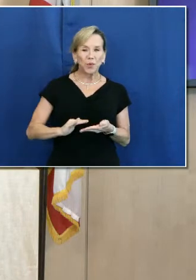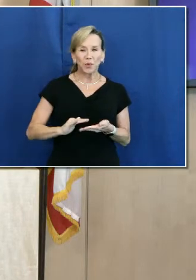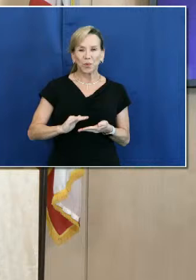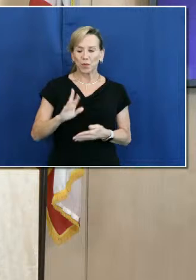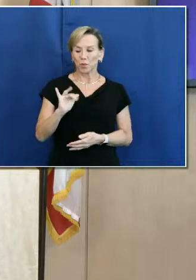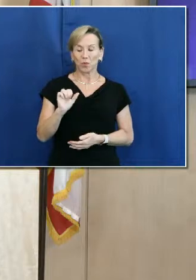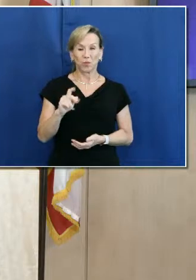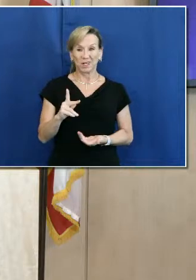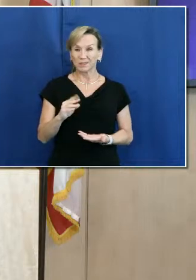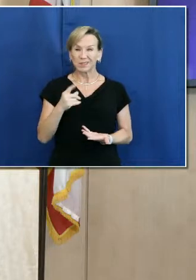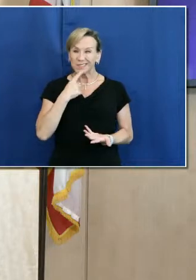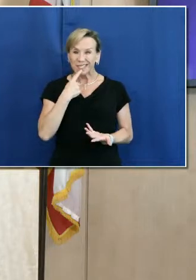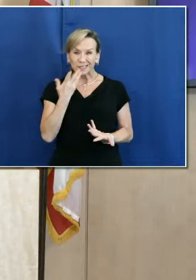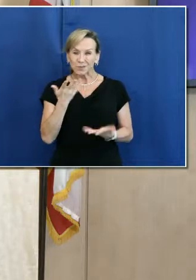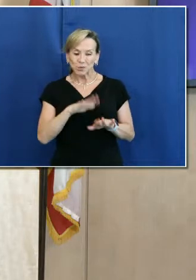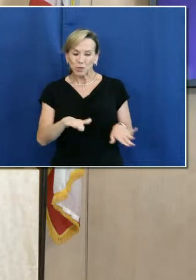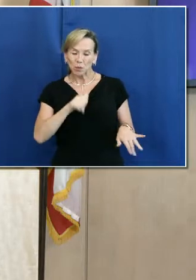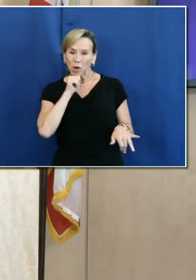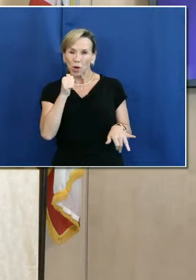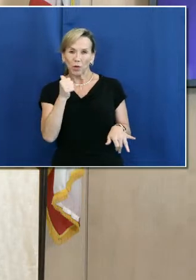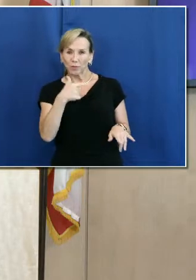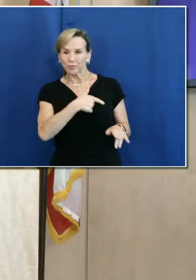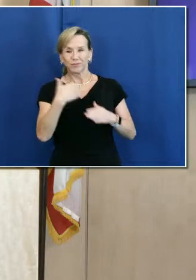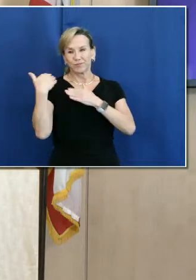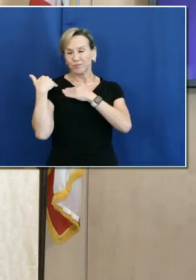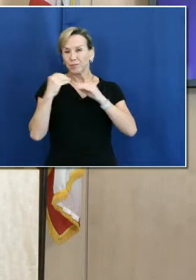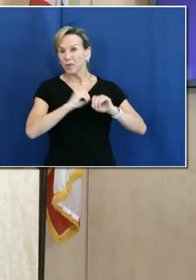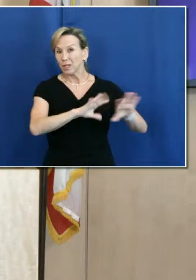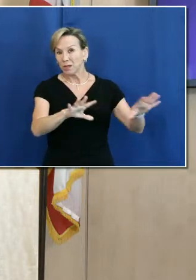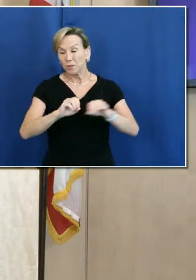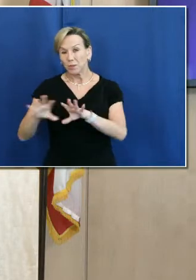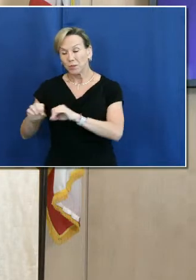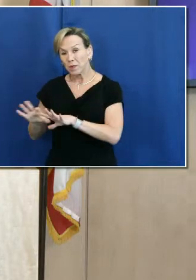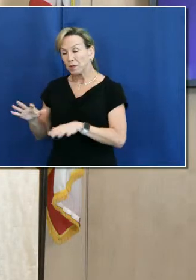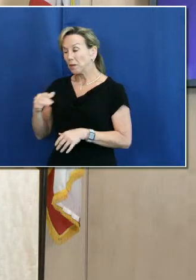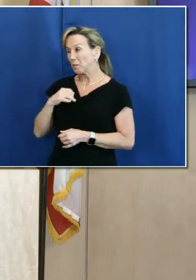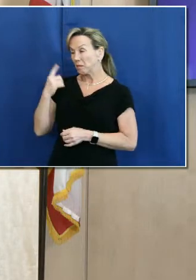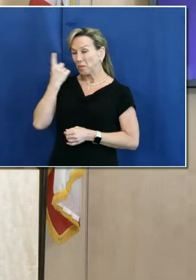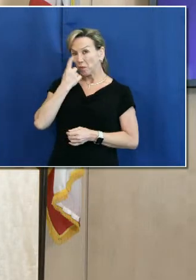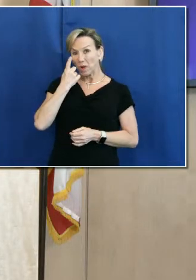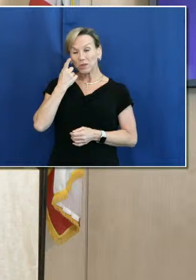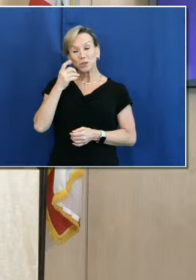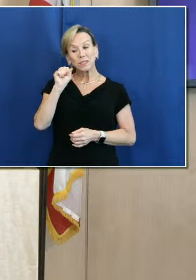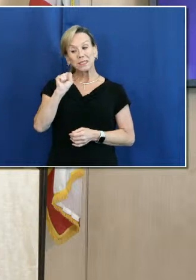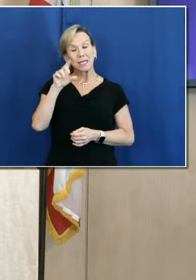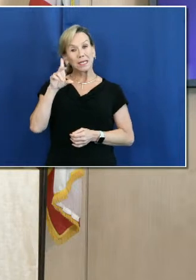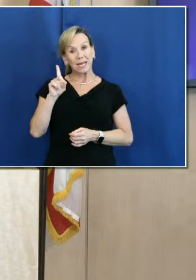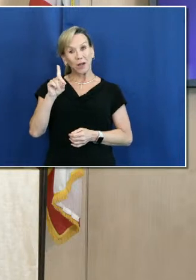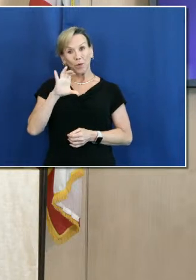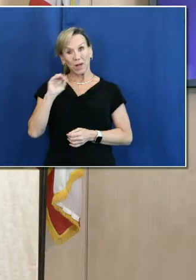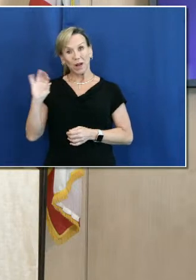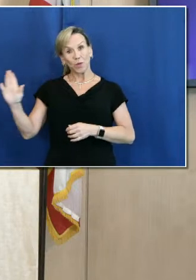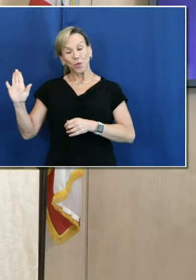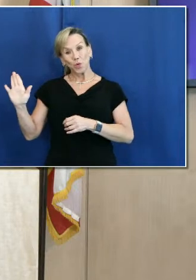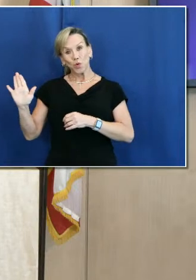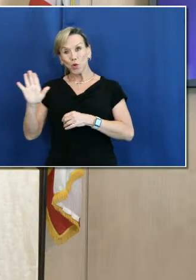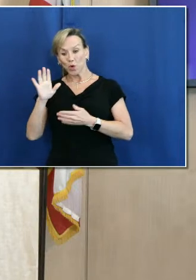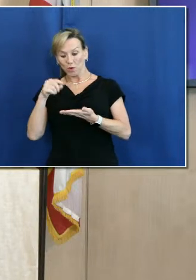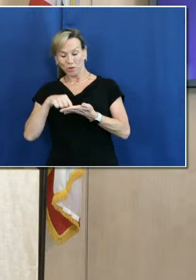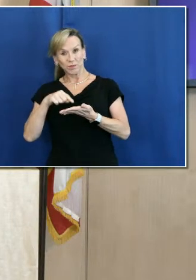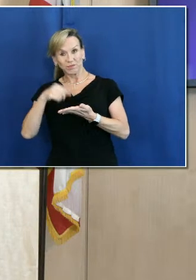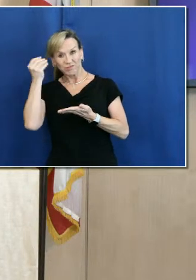really the ones spreading it. Does the data that San Diego County uses reflect these findings? Well, we have